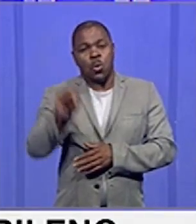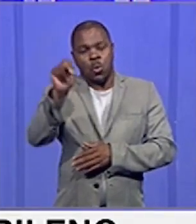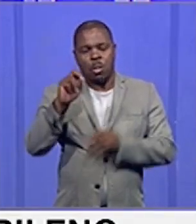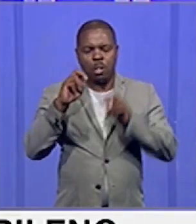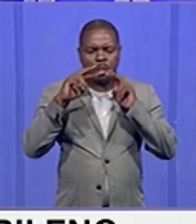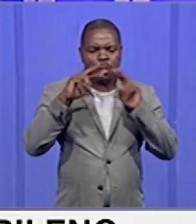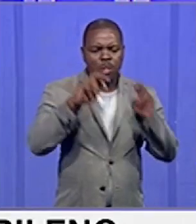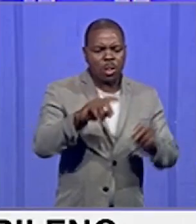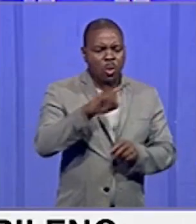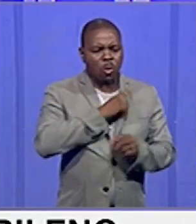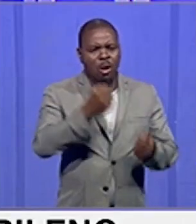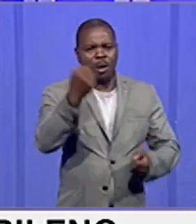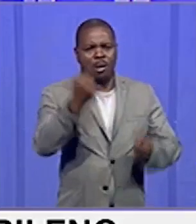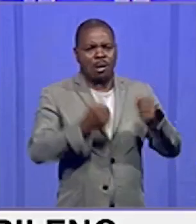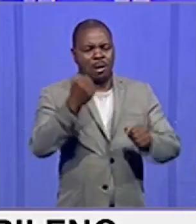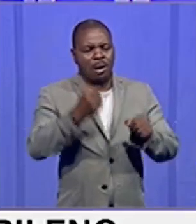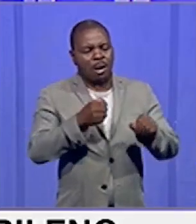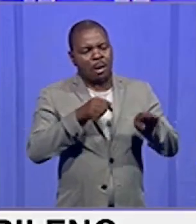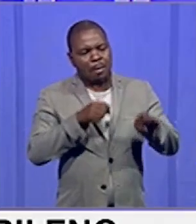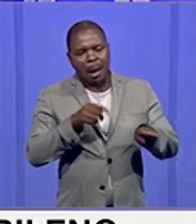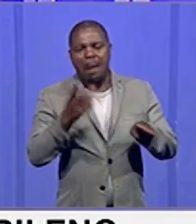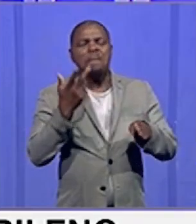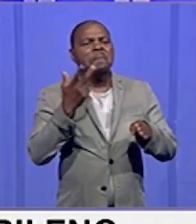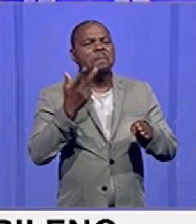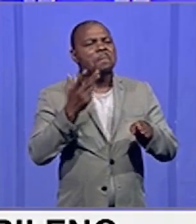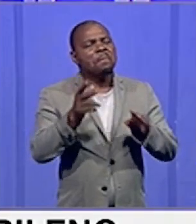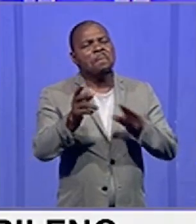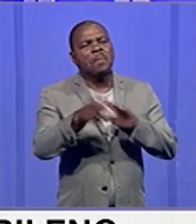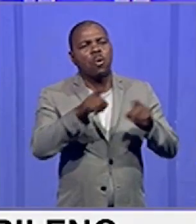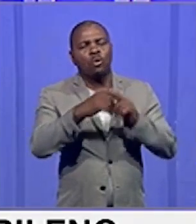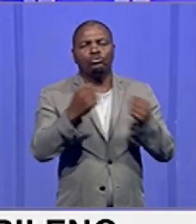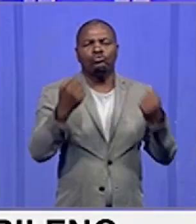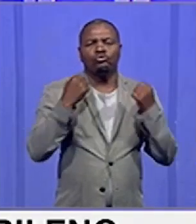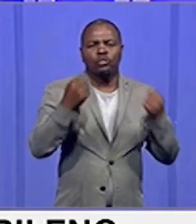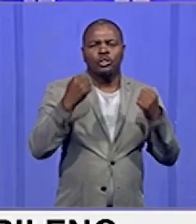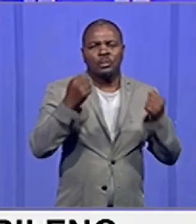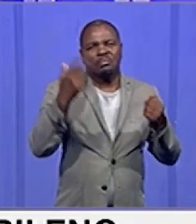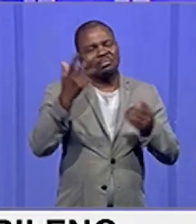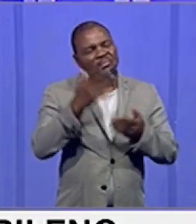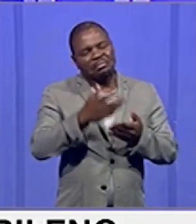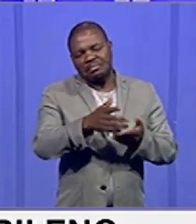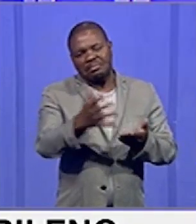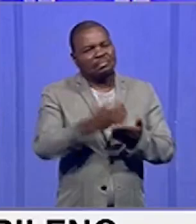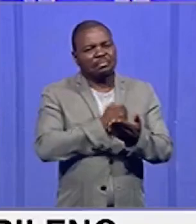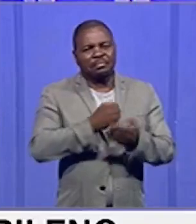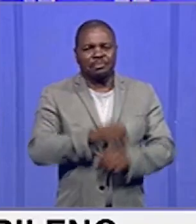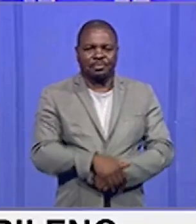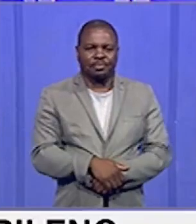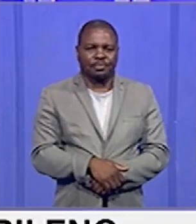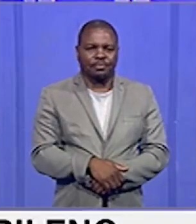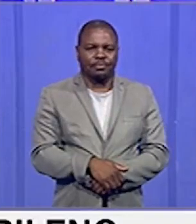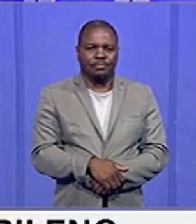ketsahalo ya ho utsuwa ha koloi ya moreki nakong a neng a ile ho ikotlisa setsing seo.